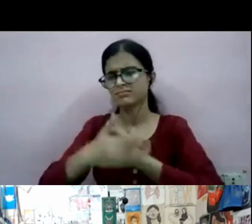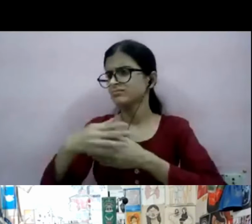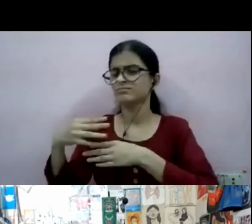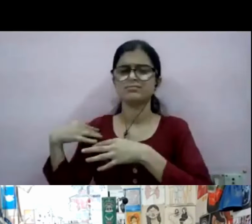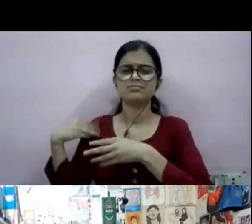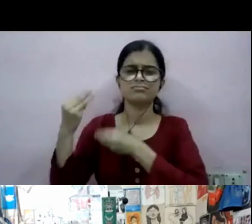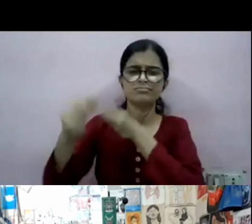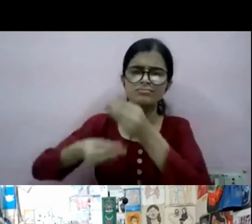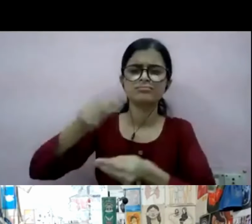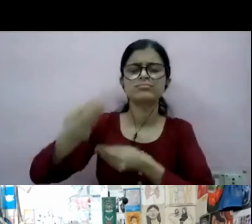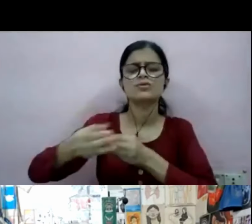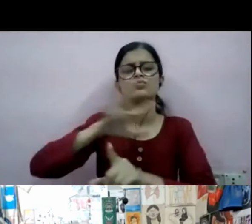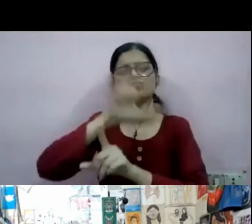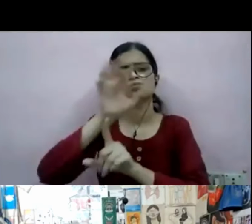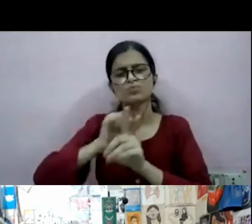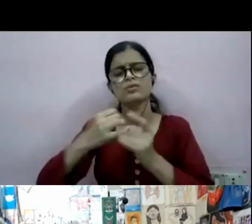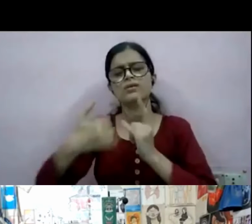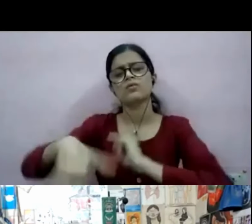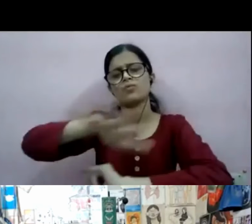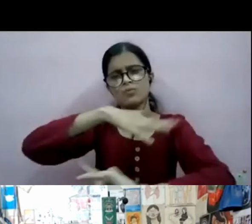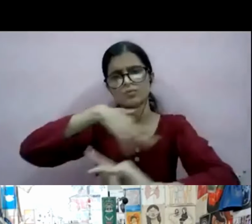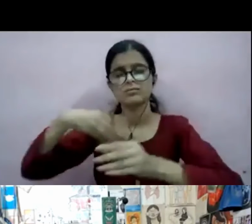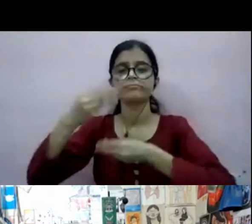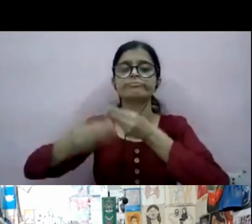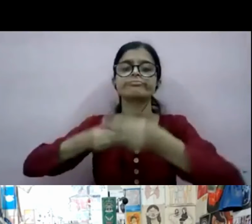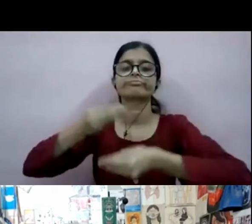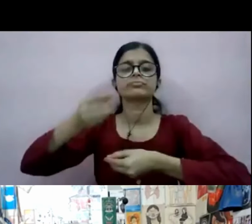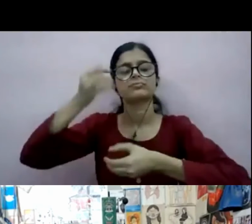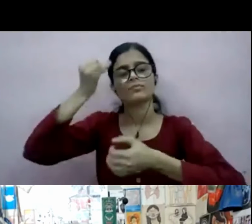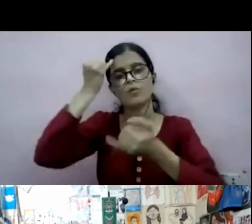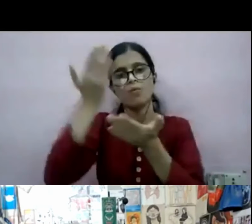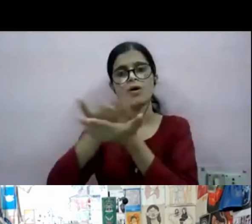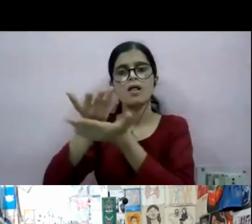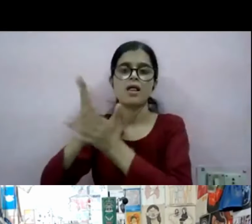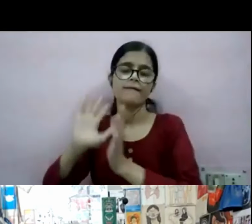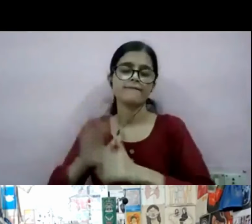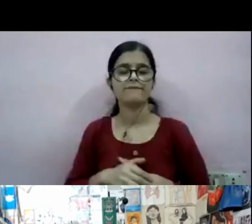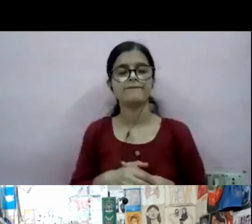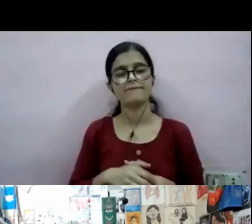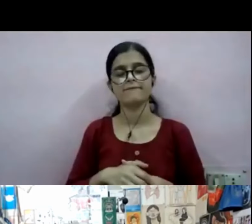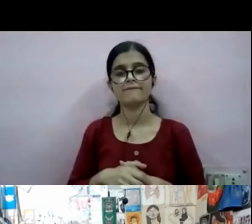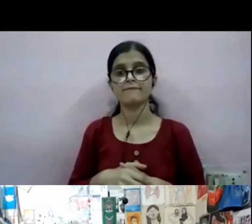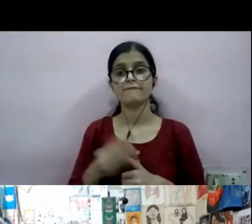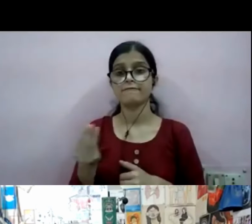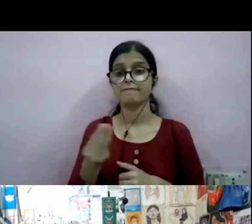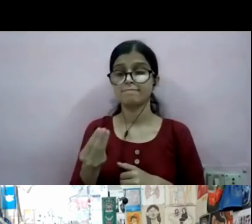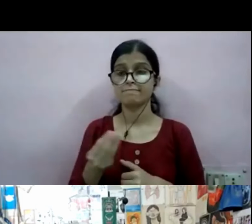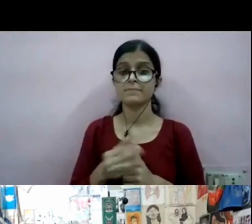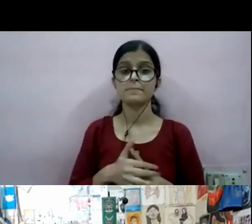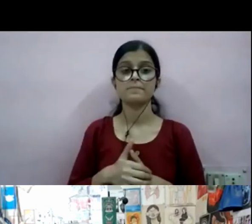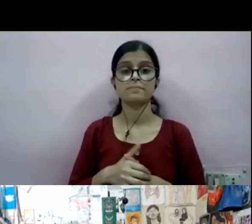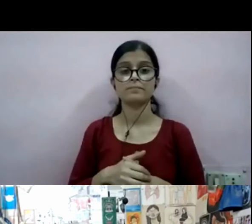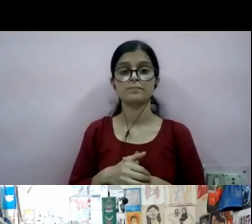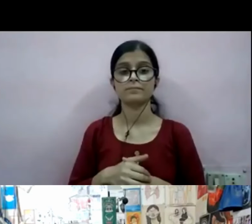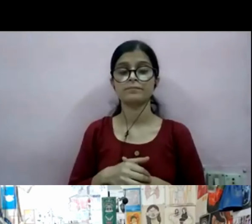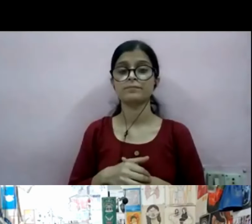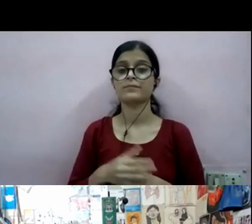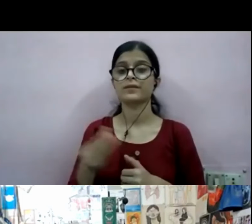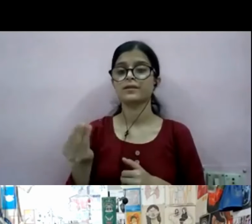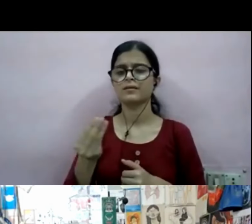to combat the naturalization of the category, quote, women, unquote,